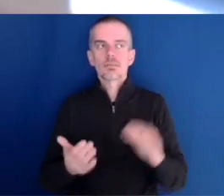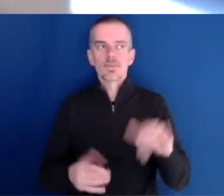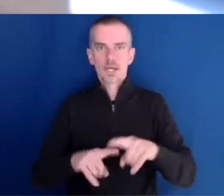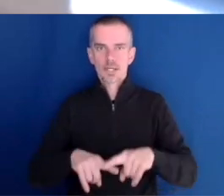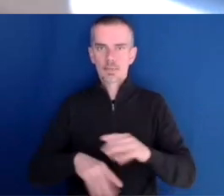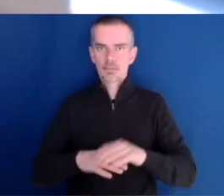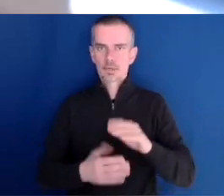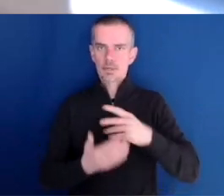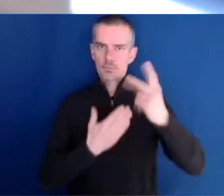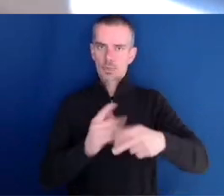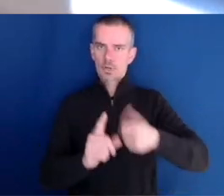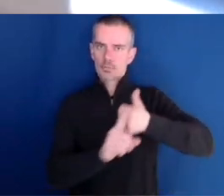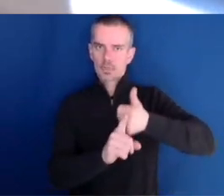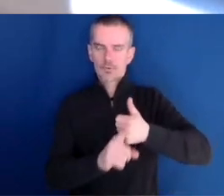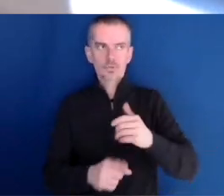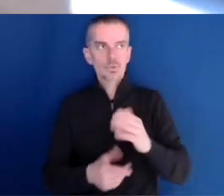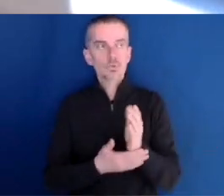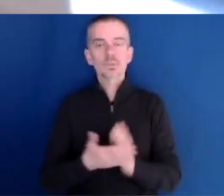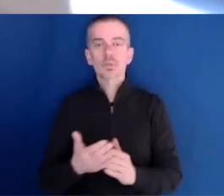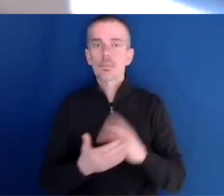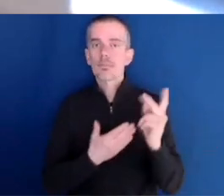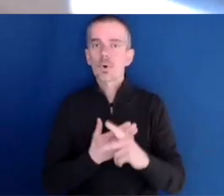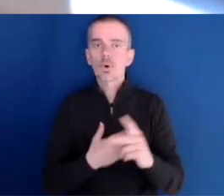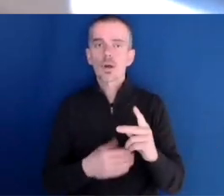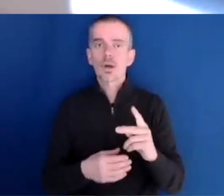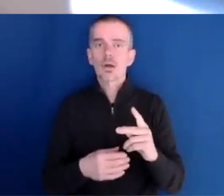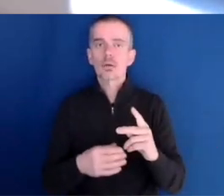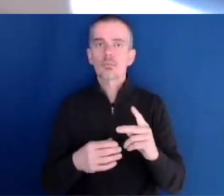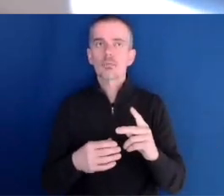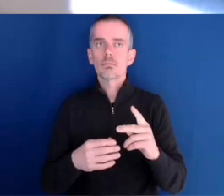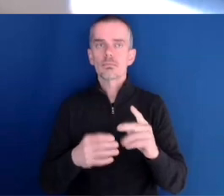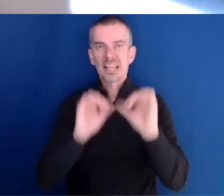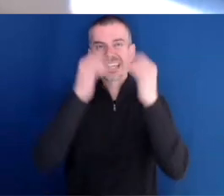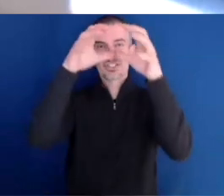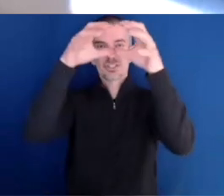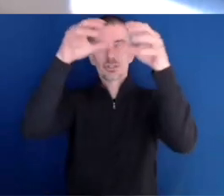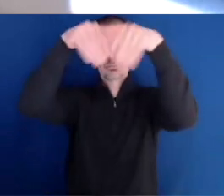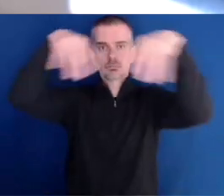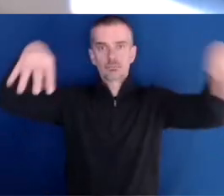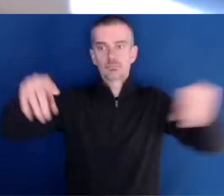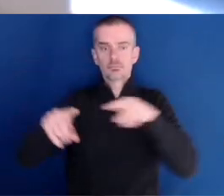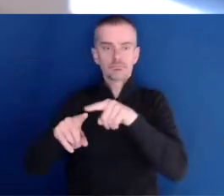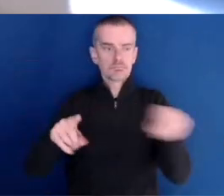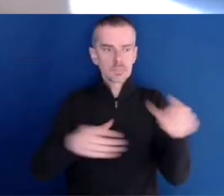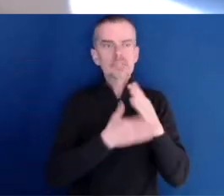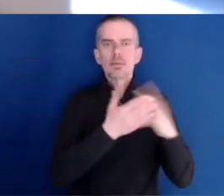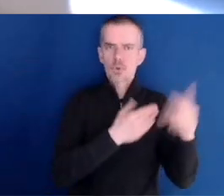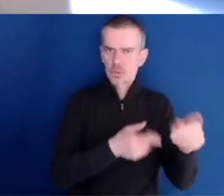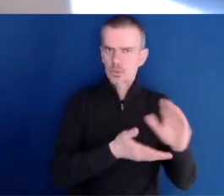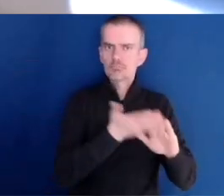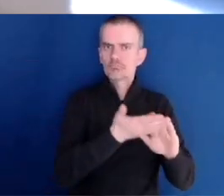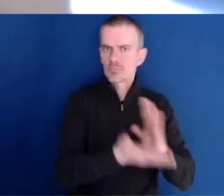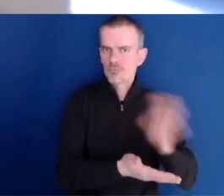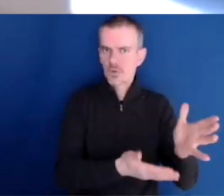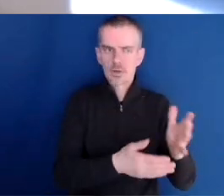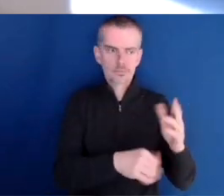the program too. So some programs within a certain agency are functioning normally as